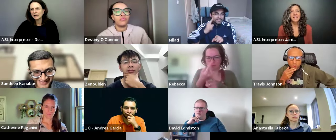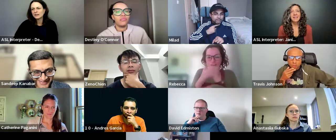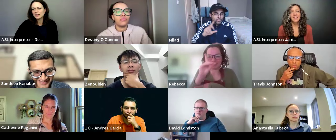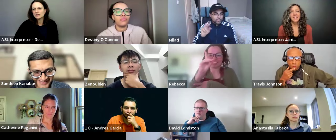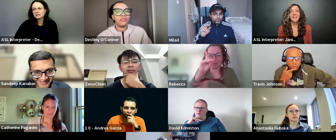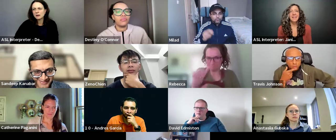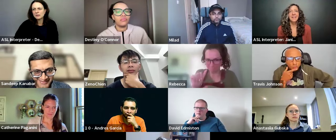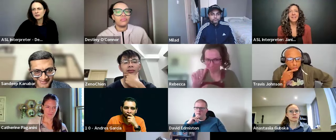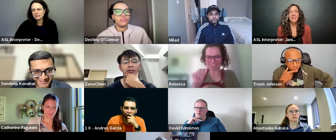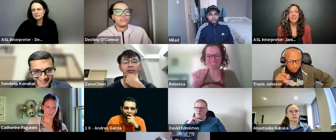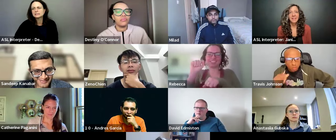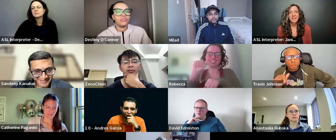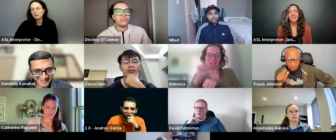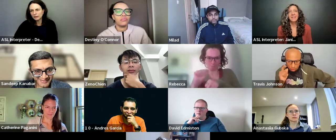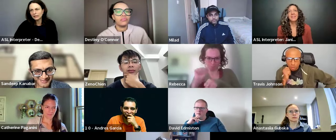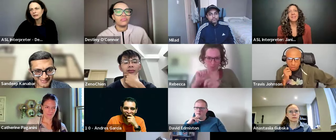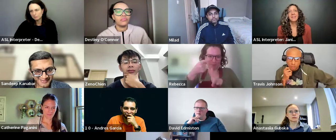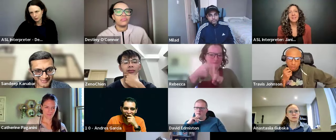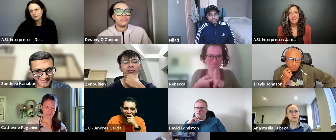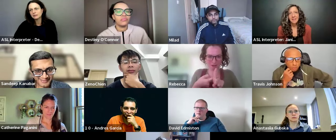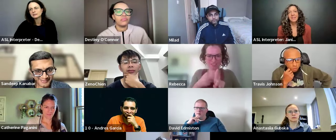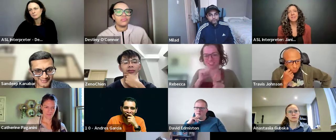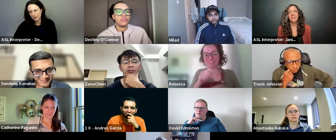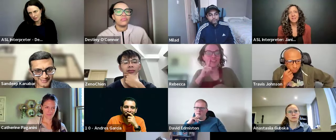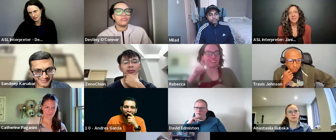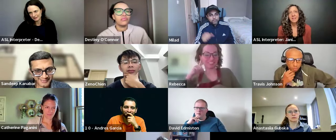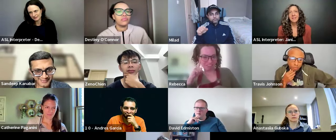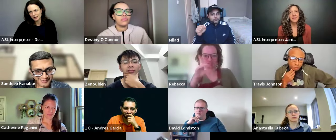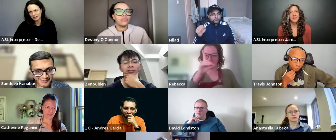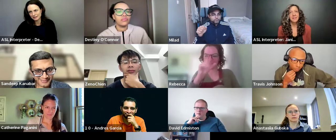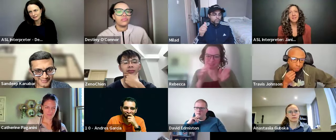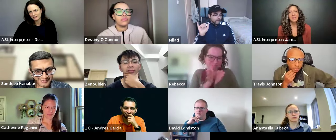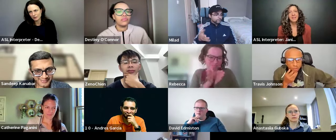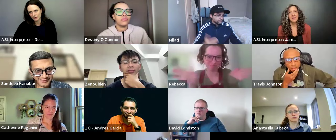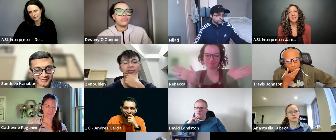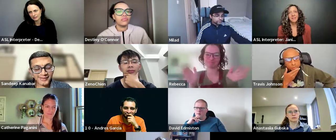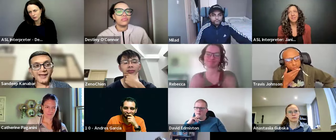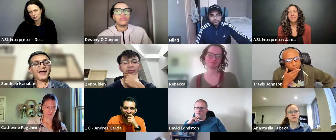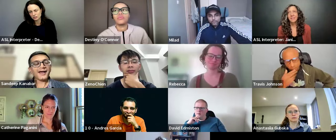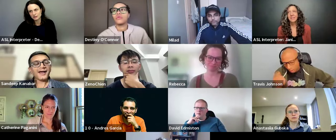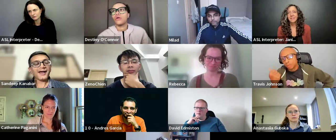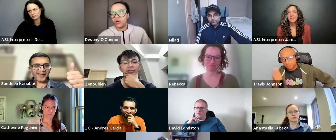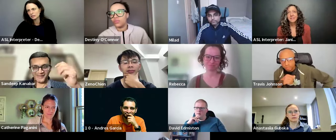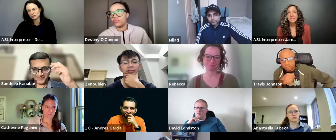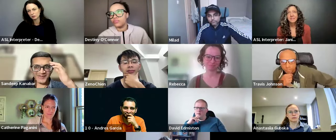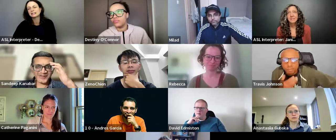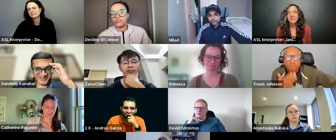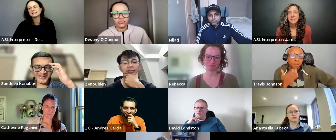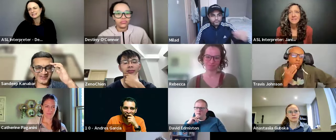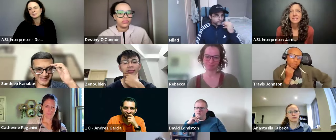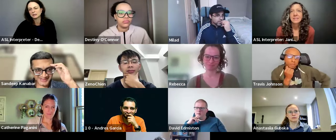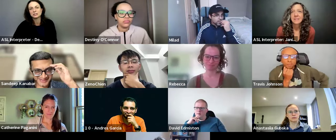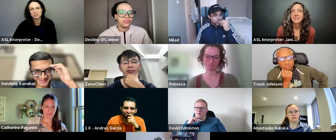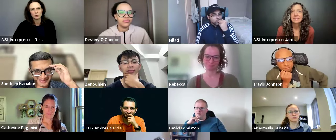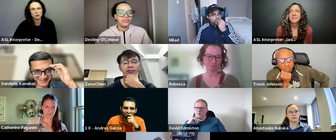Yeah, and I think this month is Disability Employment Month, not deaf awareness or just deaf in general. It's